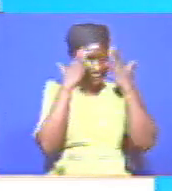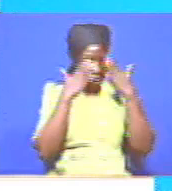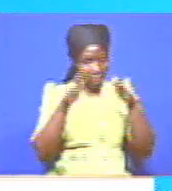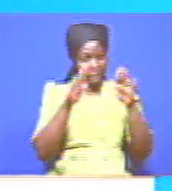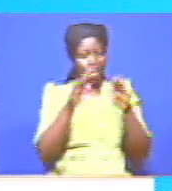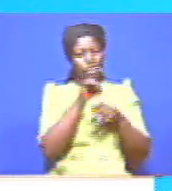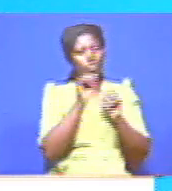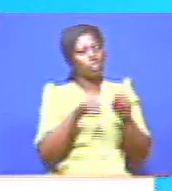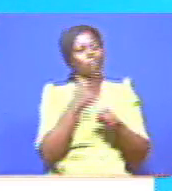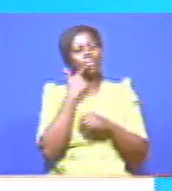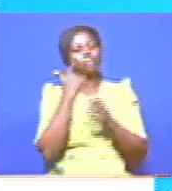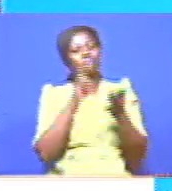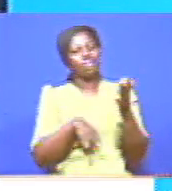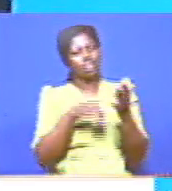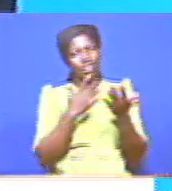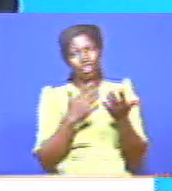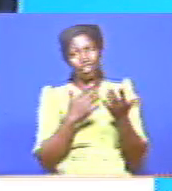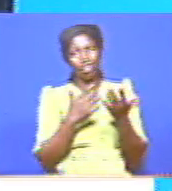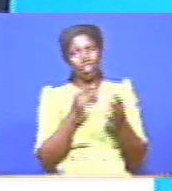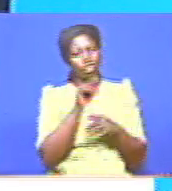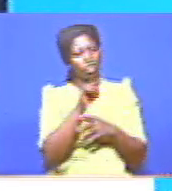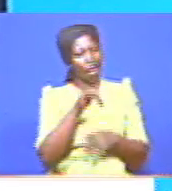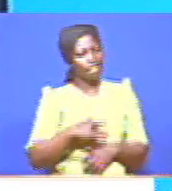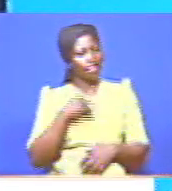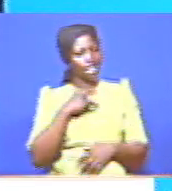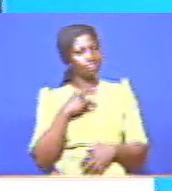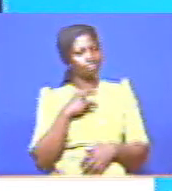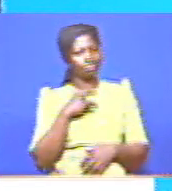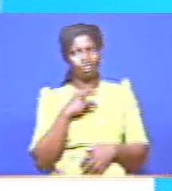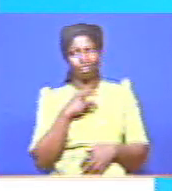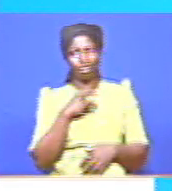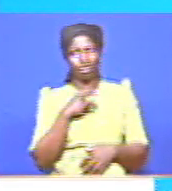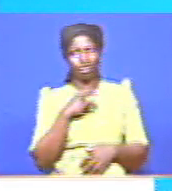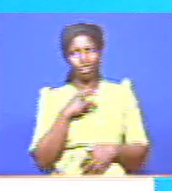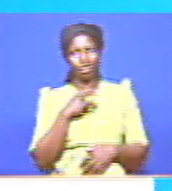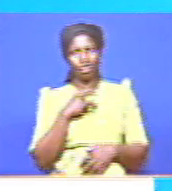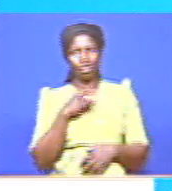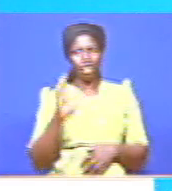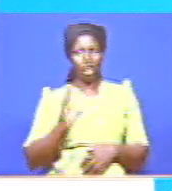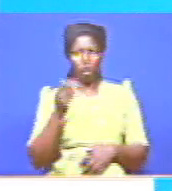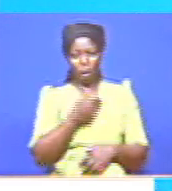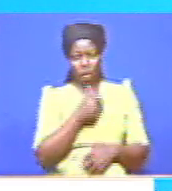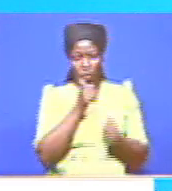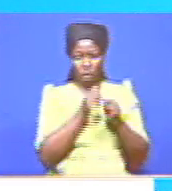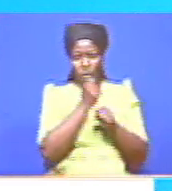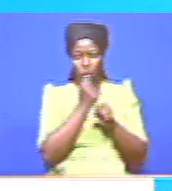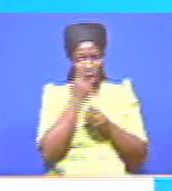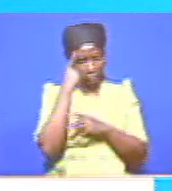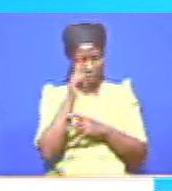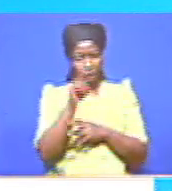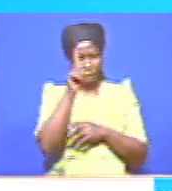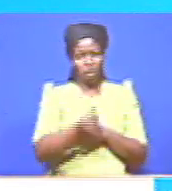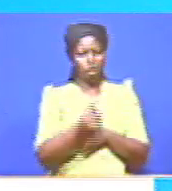how would you say, or what role do you feel the commission that you work for should play or is